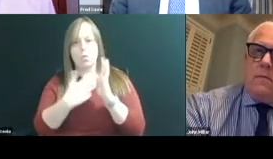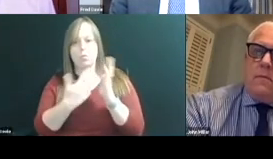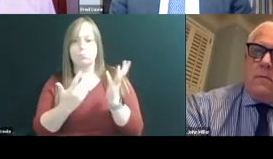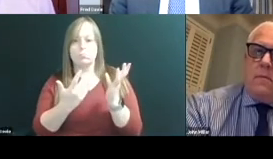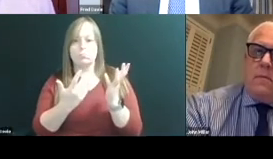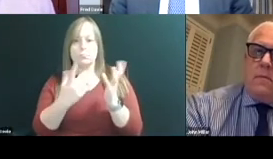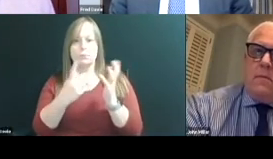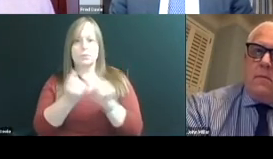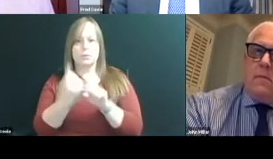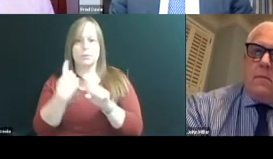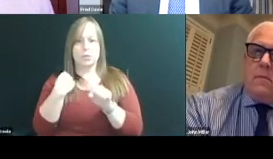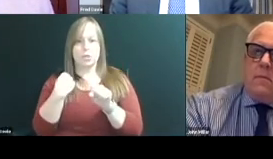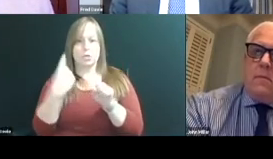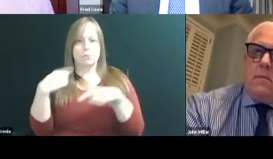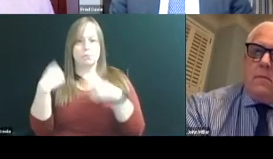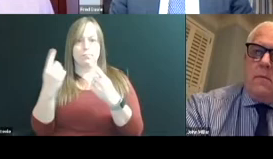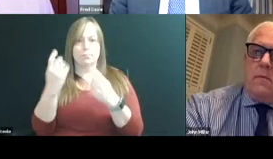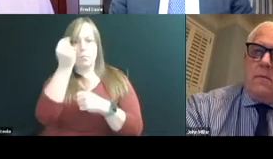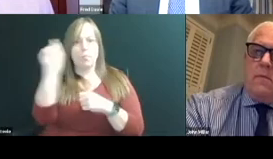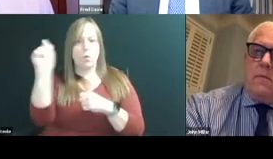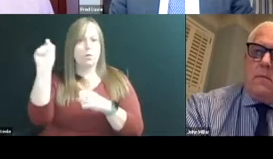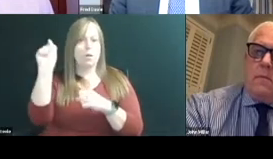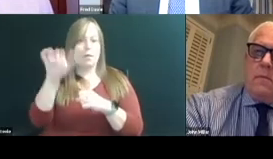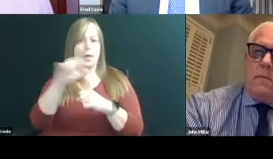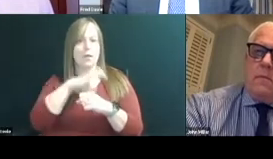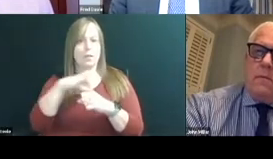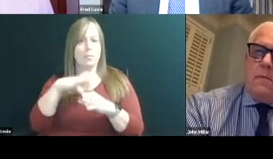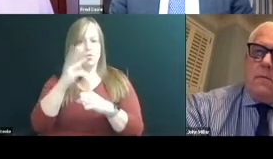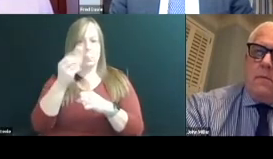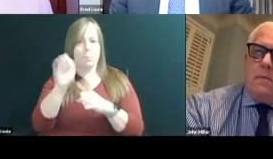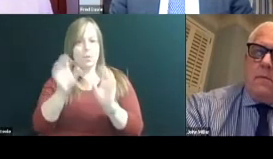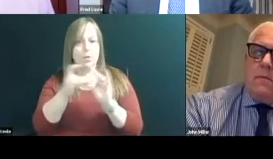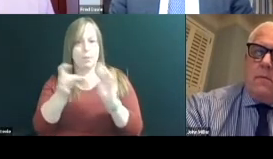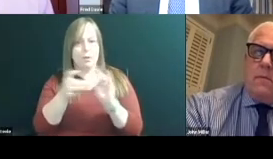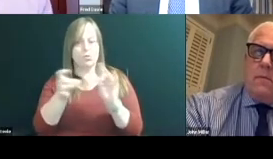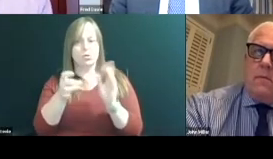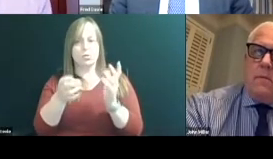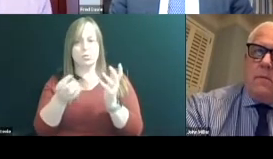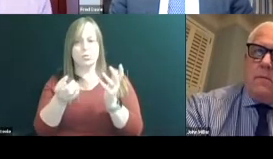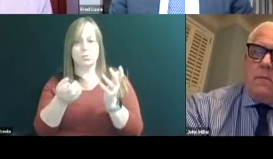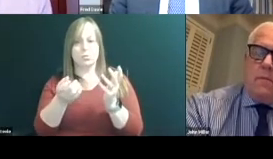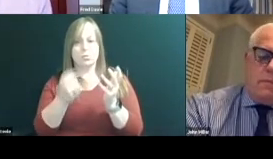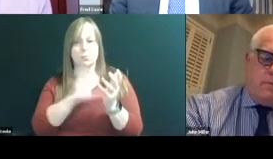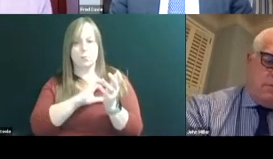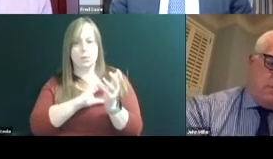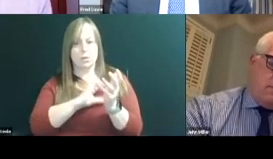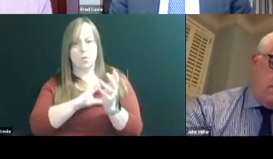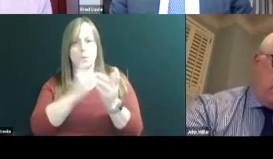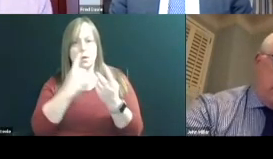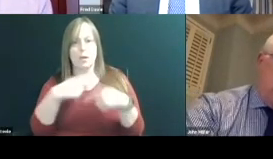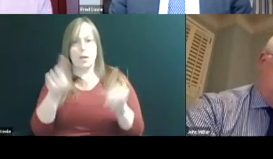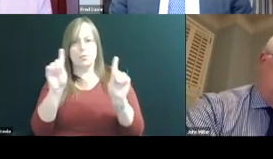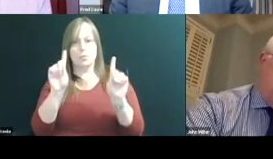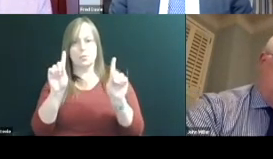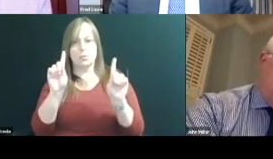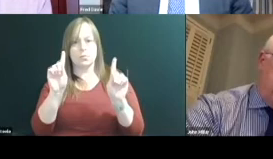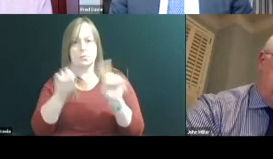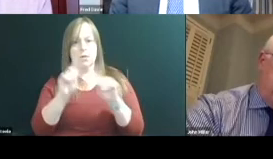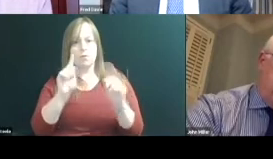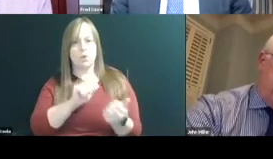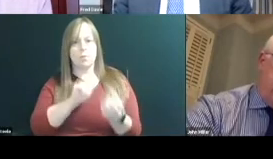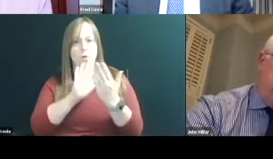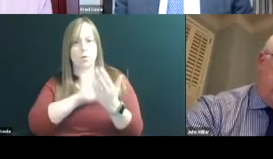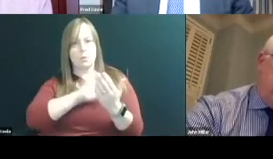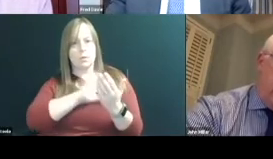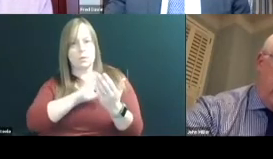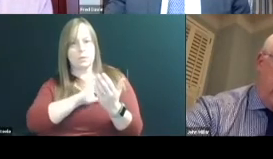a year after the protest that Commissioner Miller mentioned and the police department announcing a different approach to